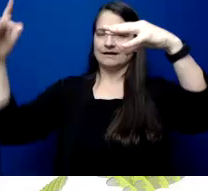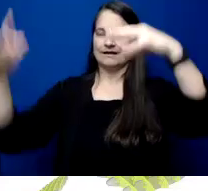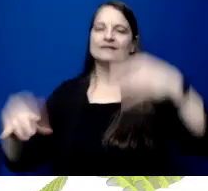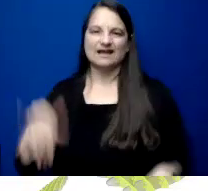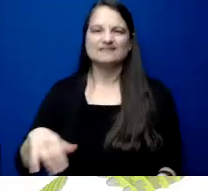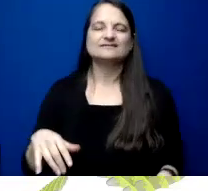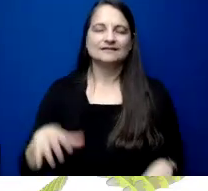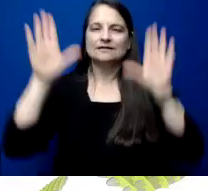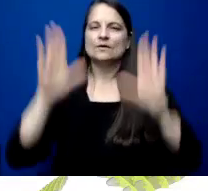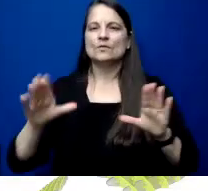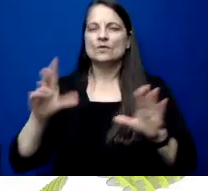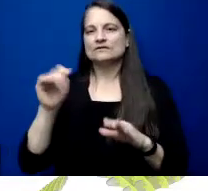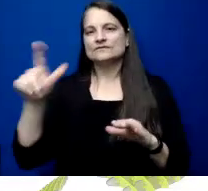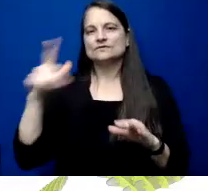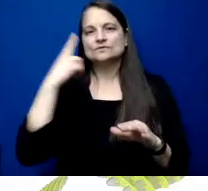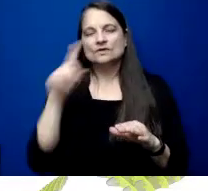wonderful tool